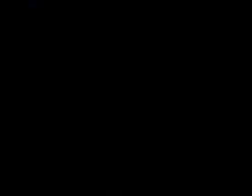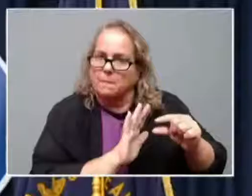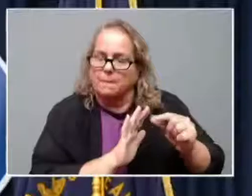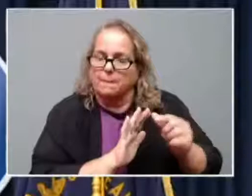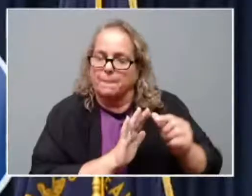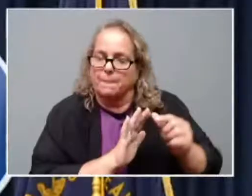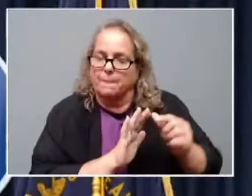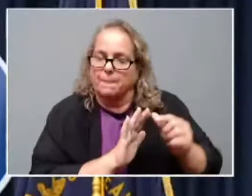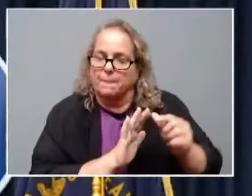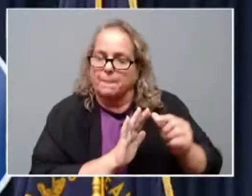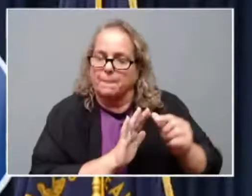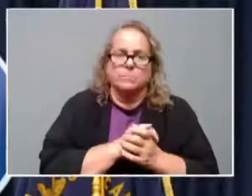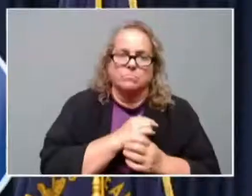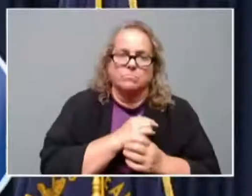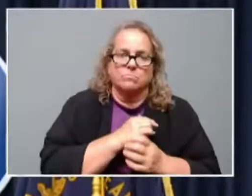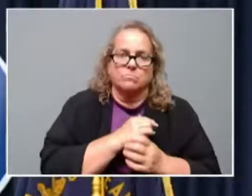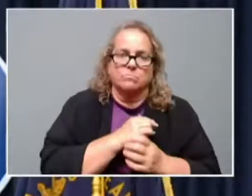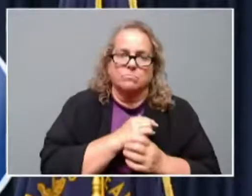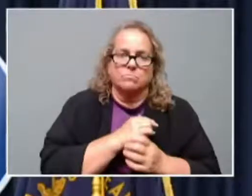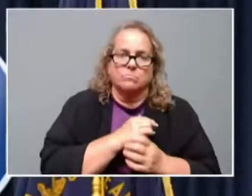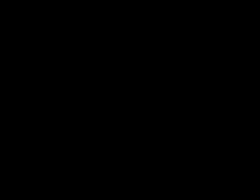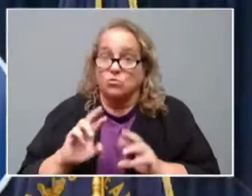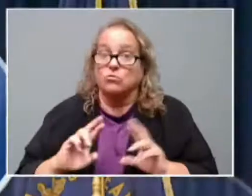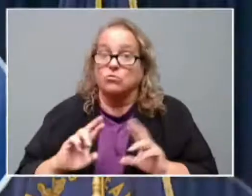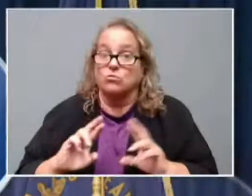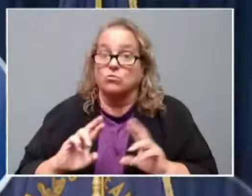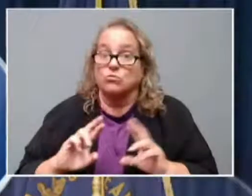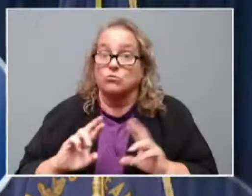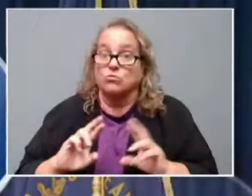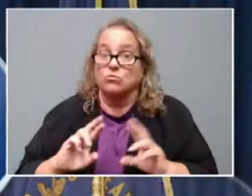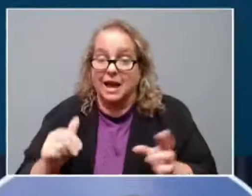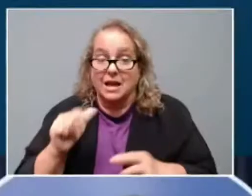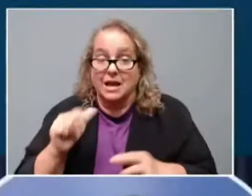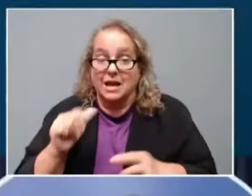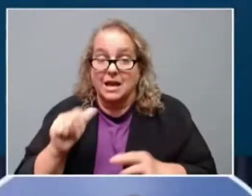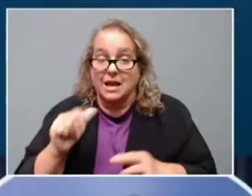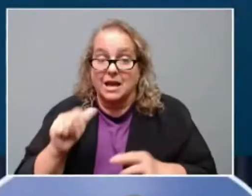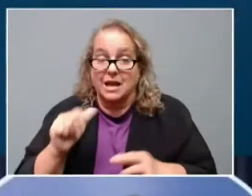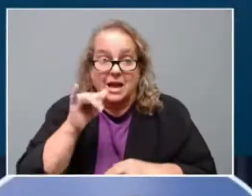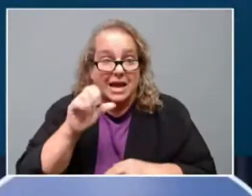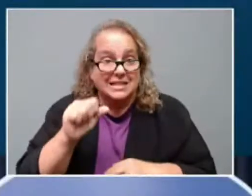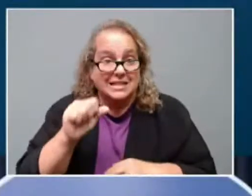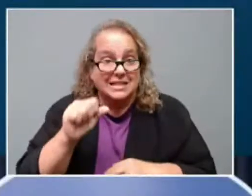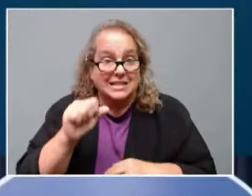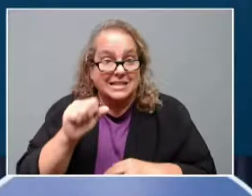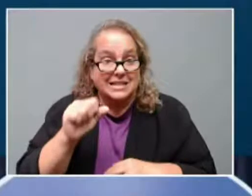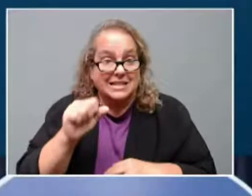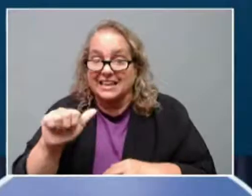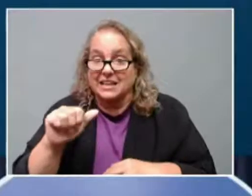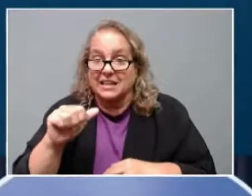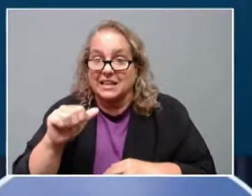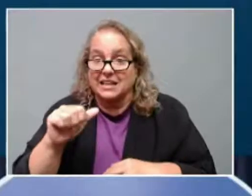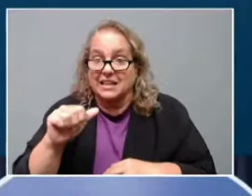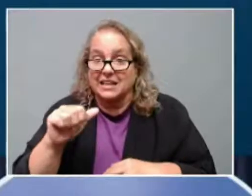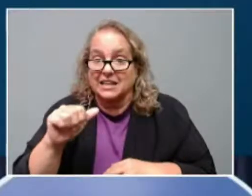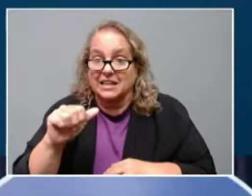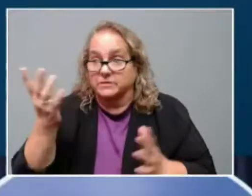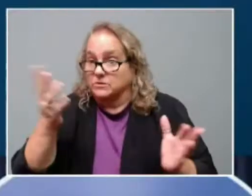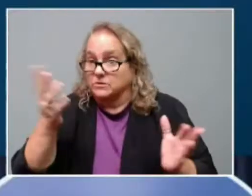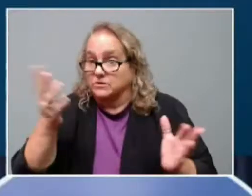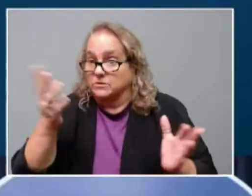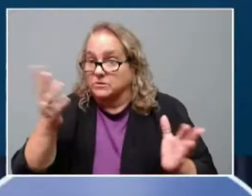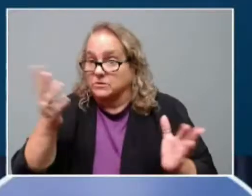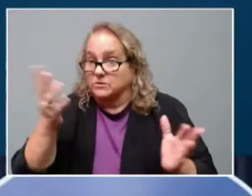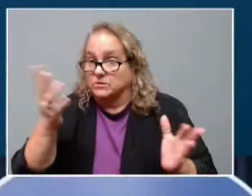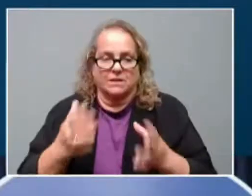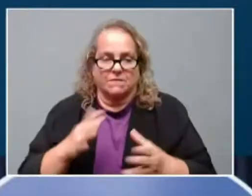are ready. As soon as any set of parents are ready. All right,